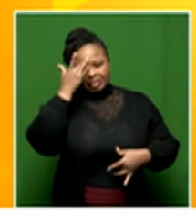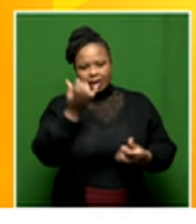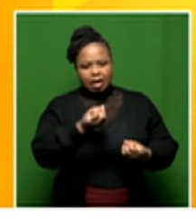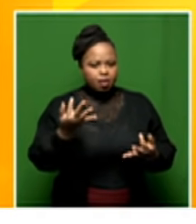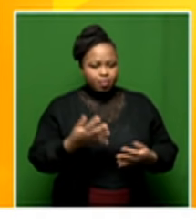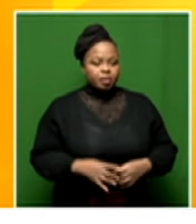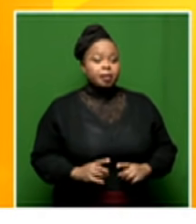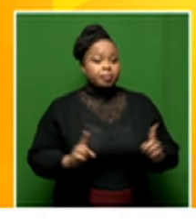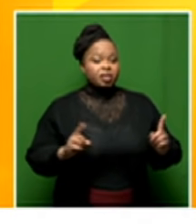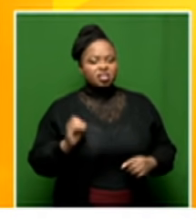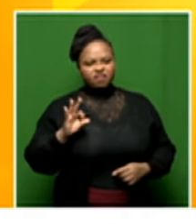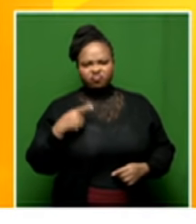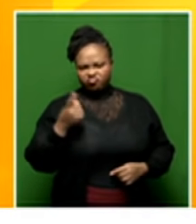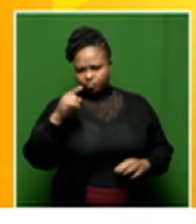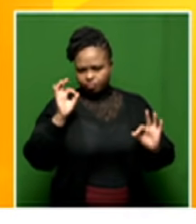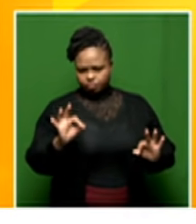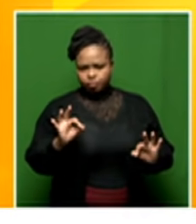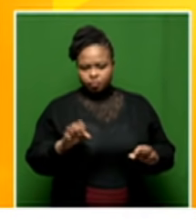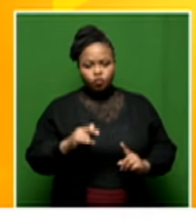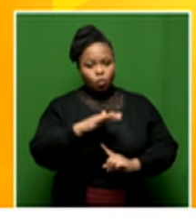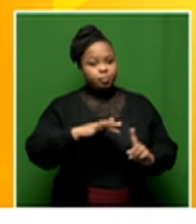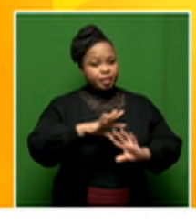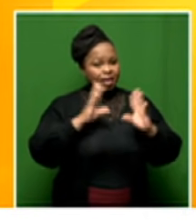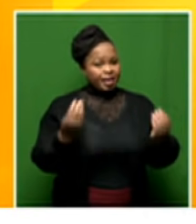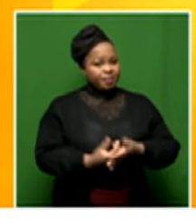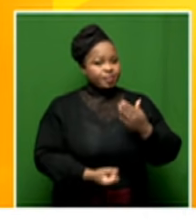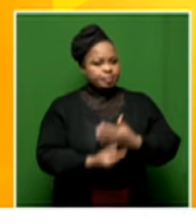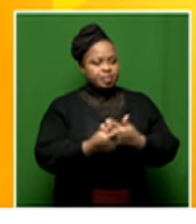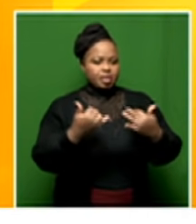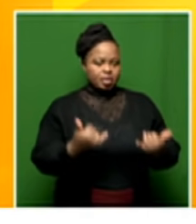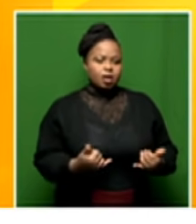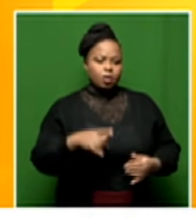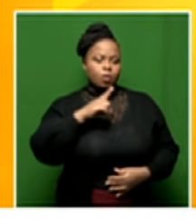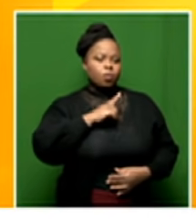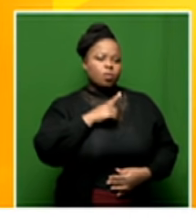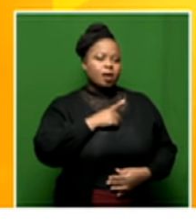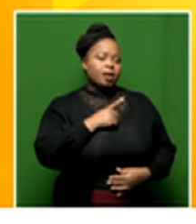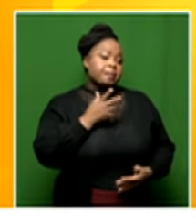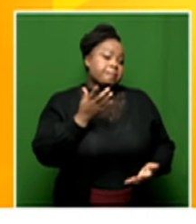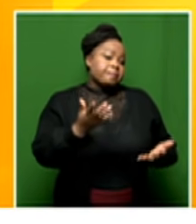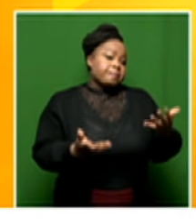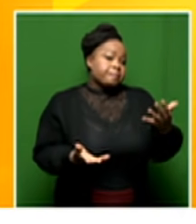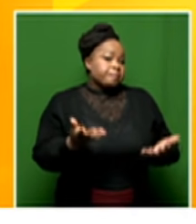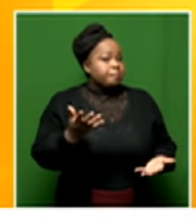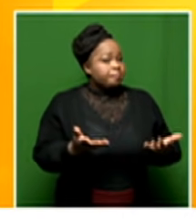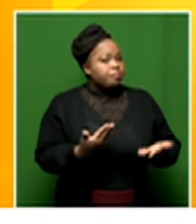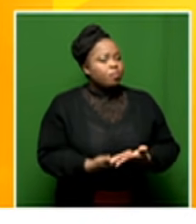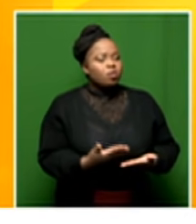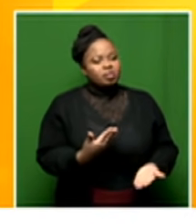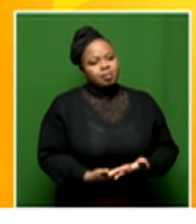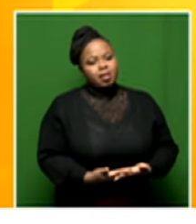the modelling is correct in terms of what the scenario painting has given us, then perhaps we will possibly